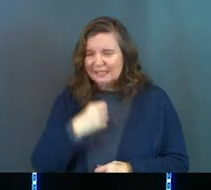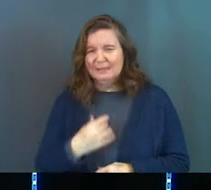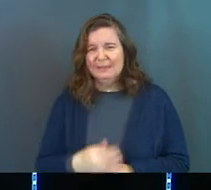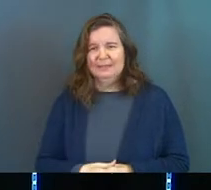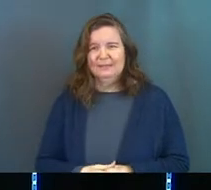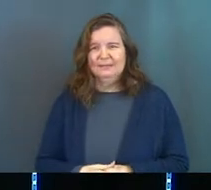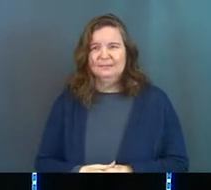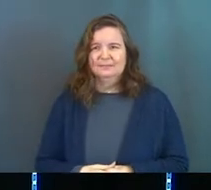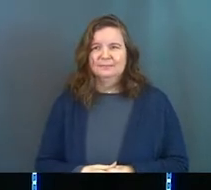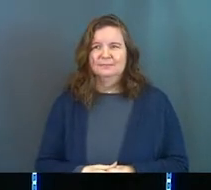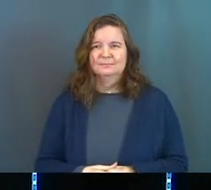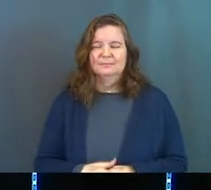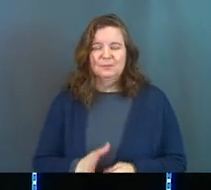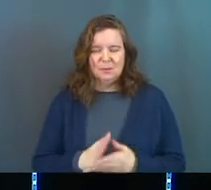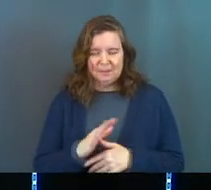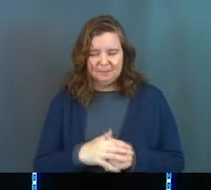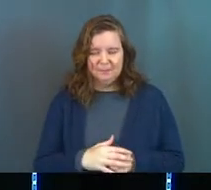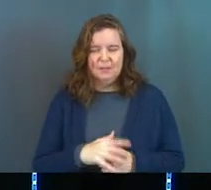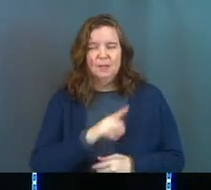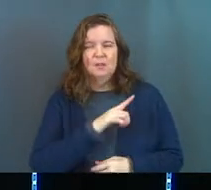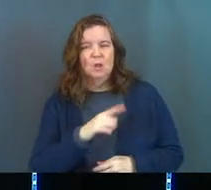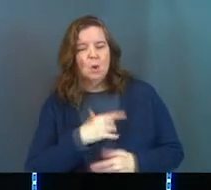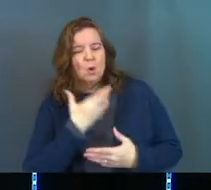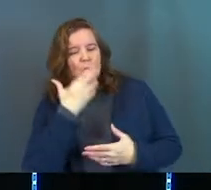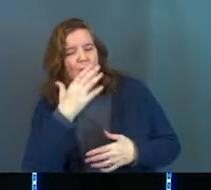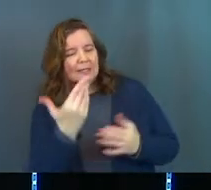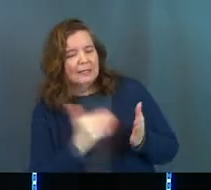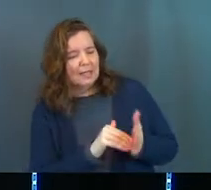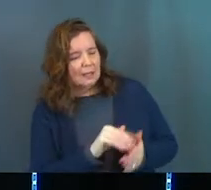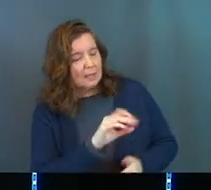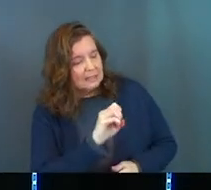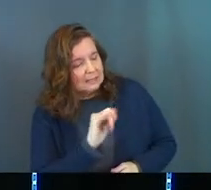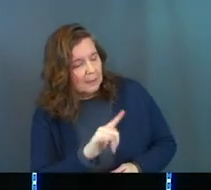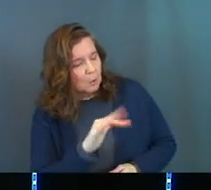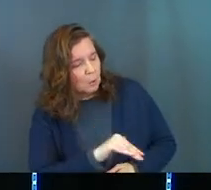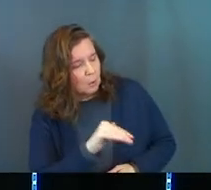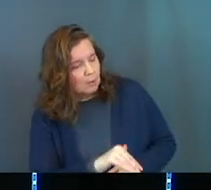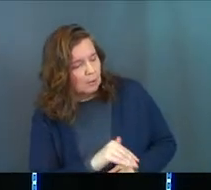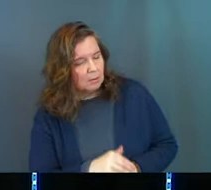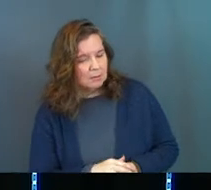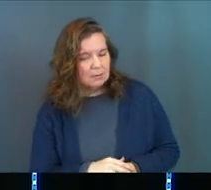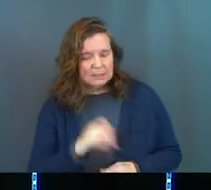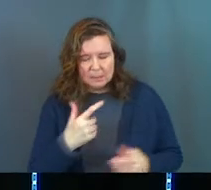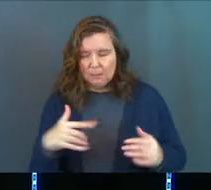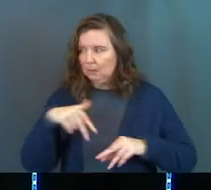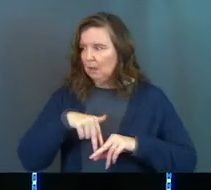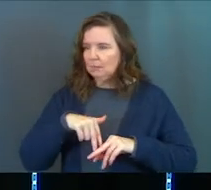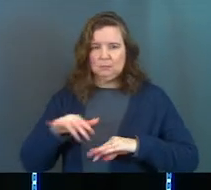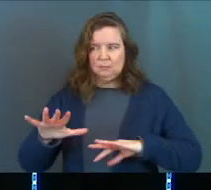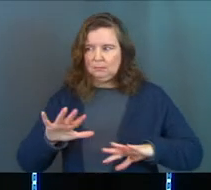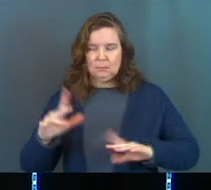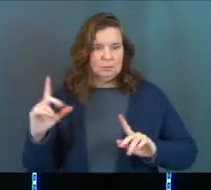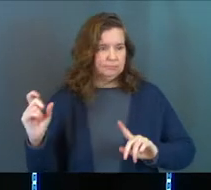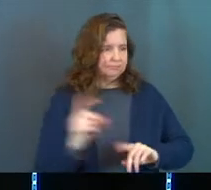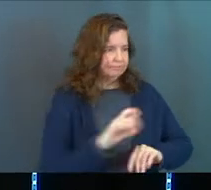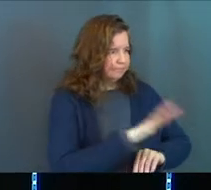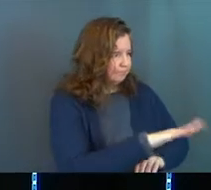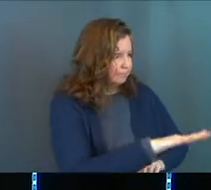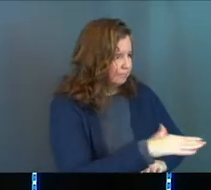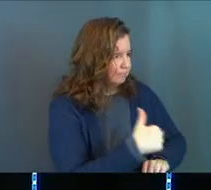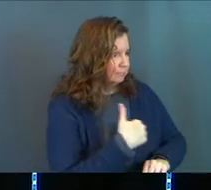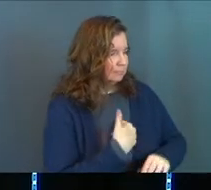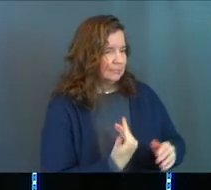sleeping. All right. Then the Lord called out again, Samuel. And again, Samuel got up and went to Eli, woke the old man